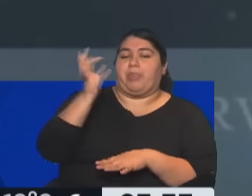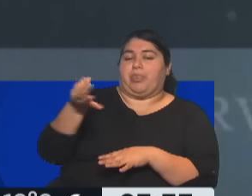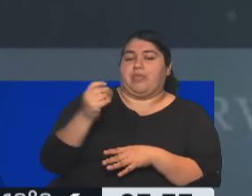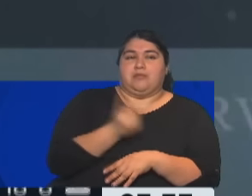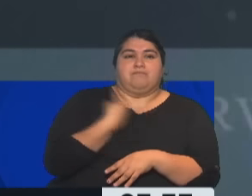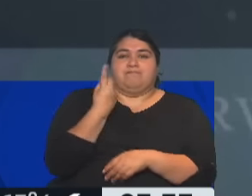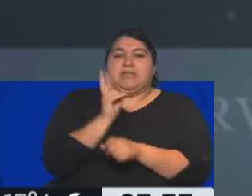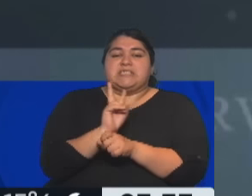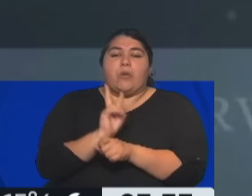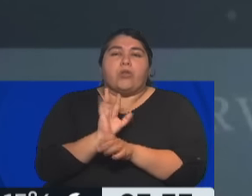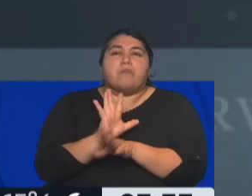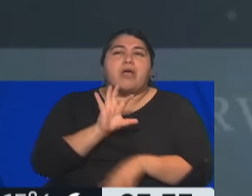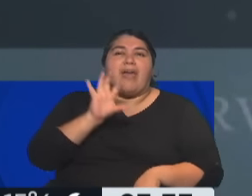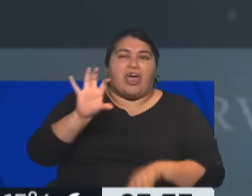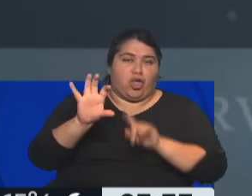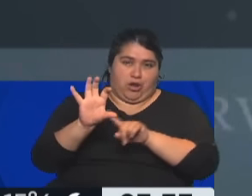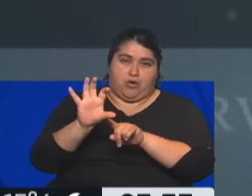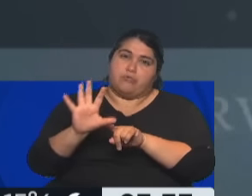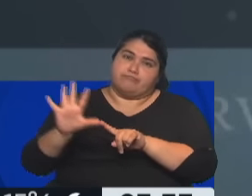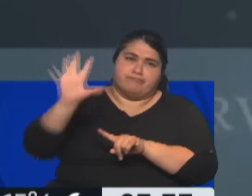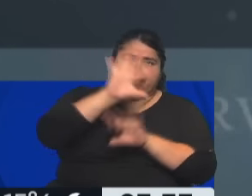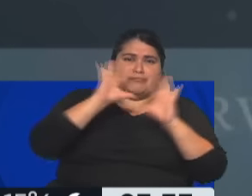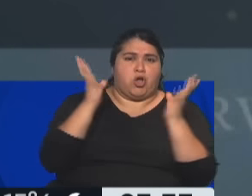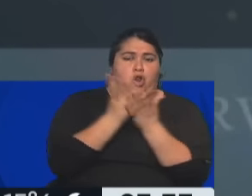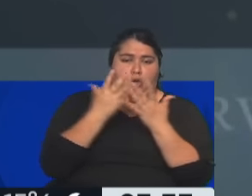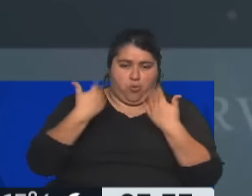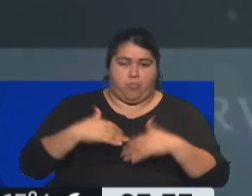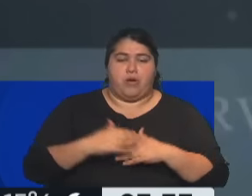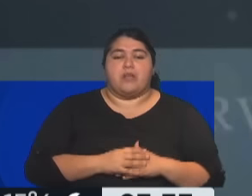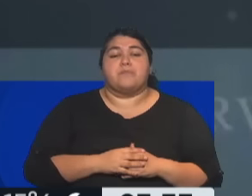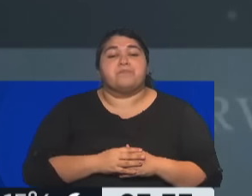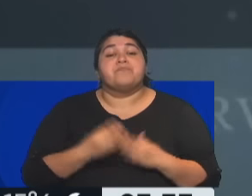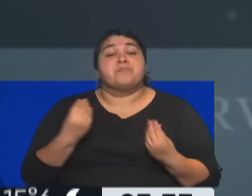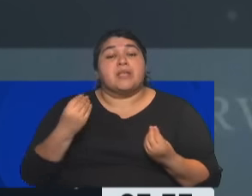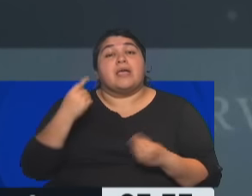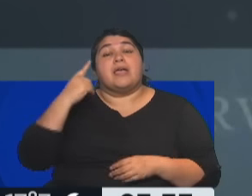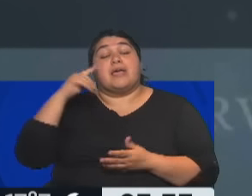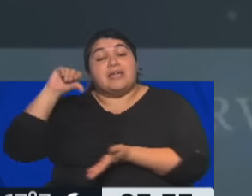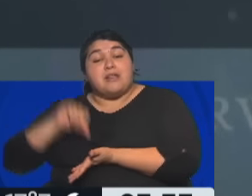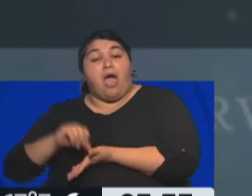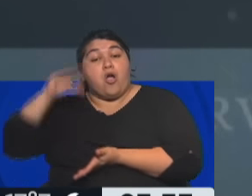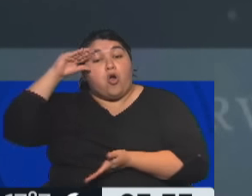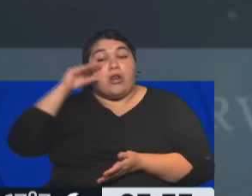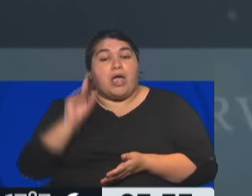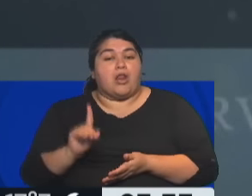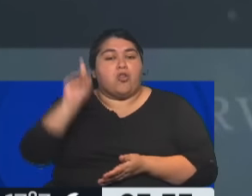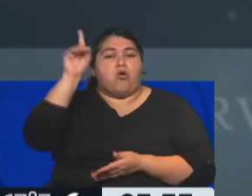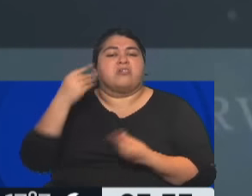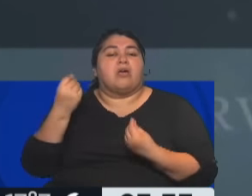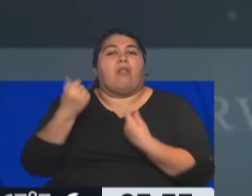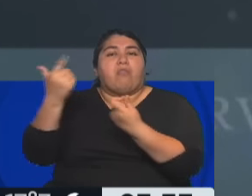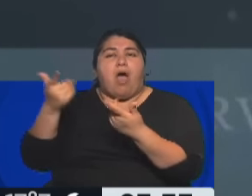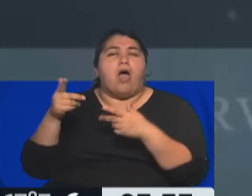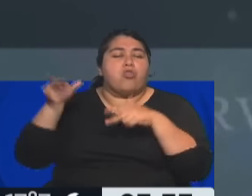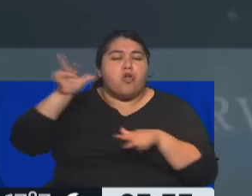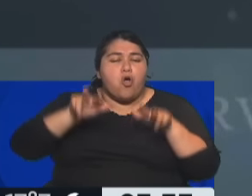our security is not regional, it is global. Iran and North Korea are providing drones, ammunition